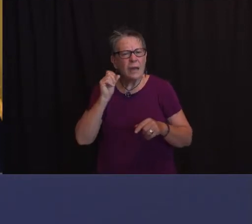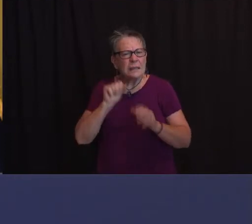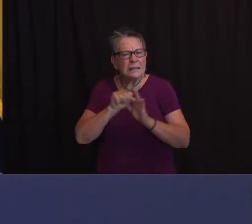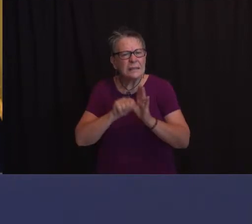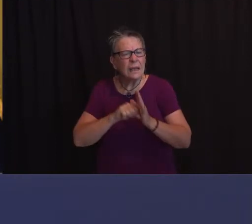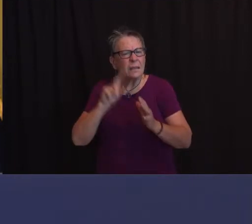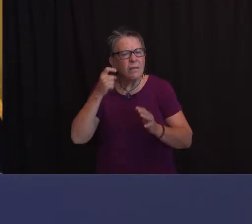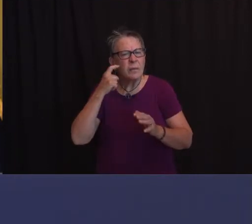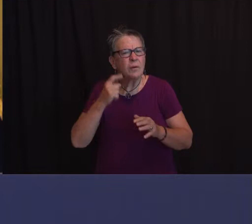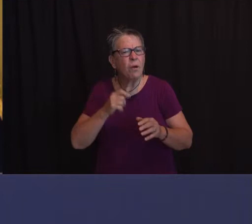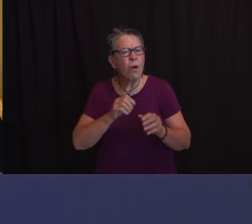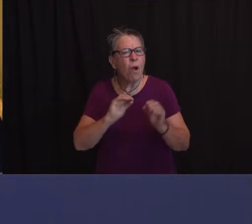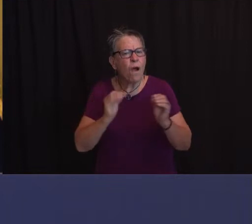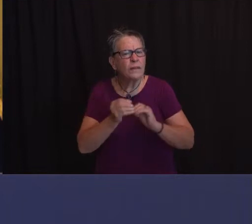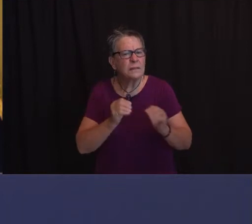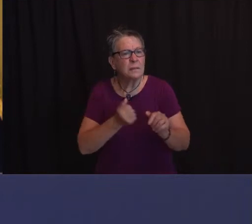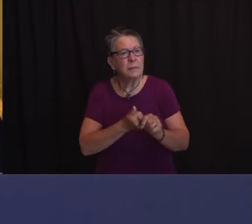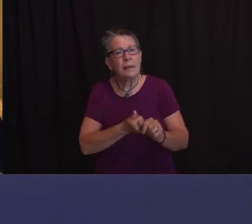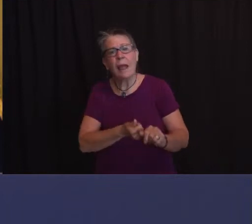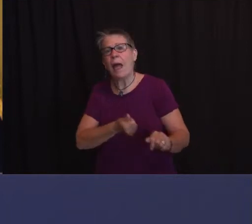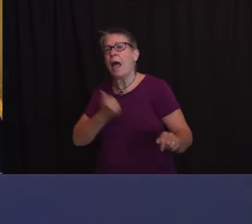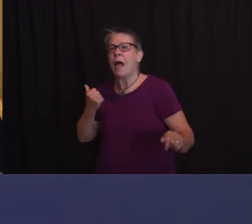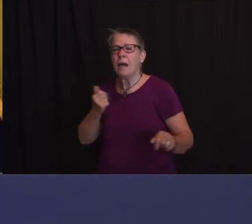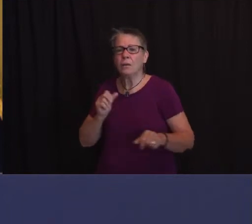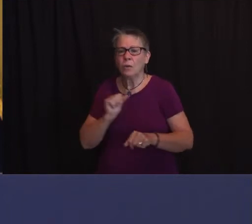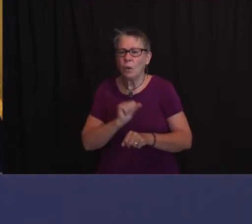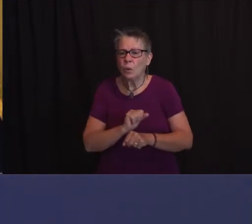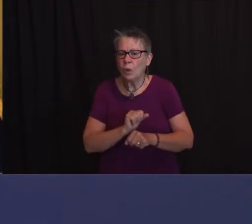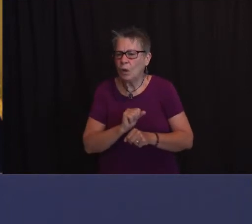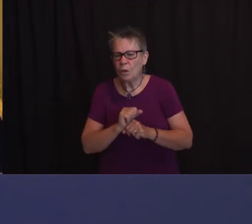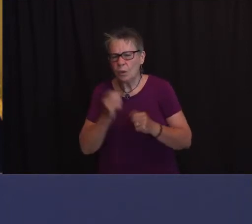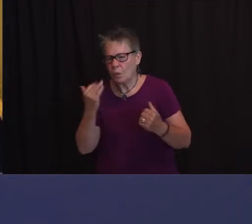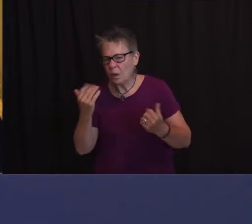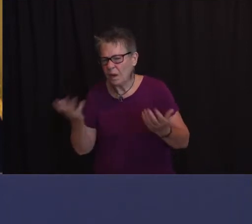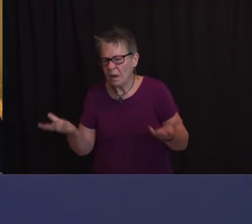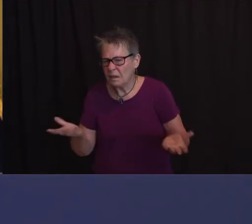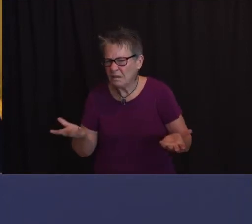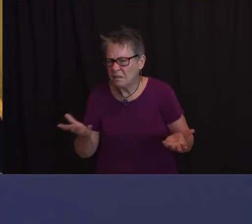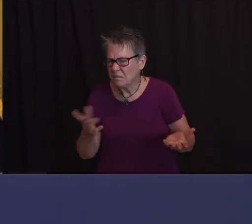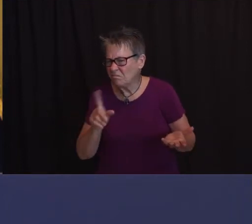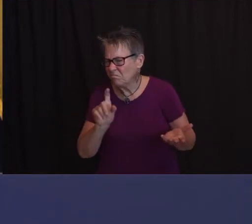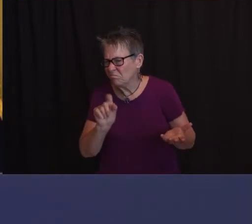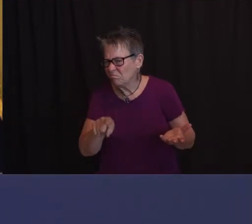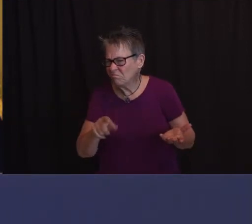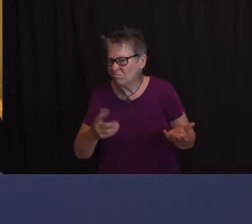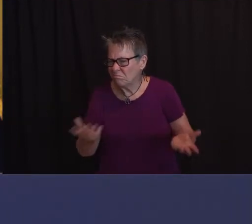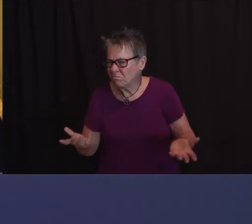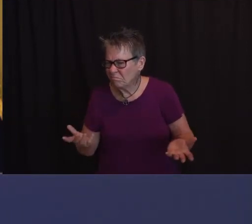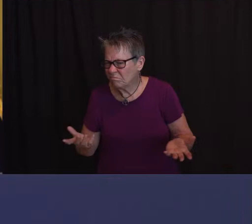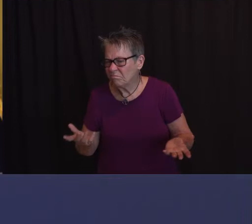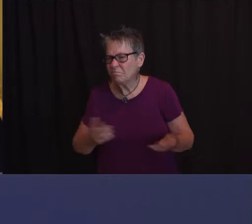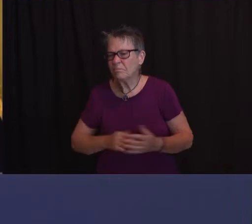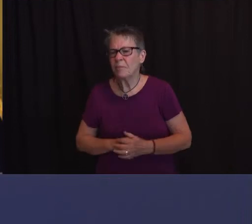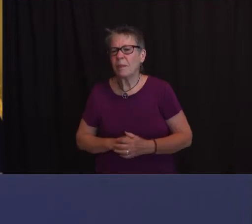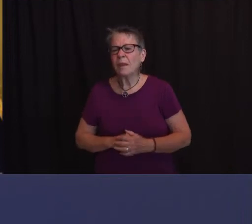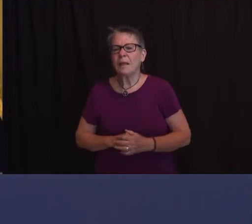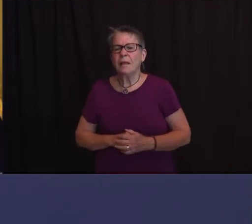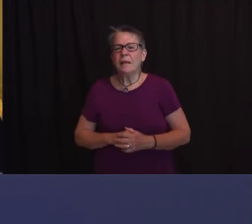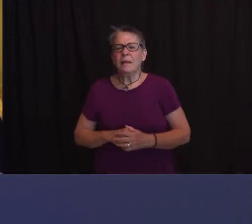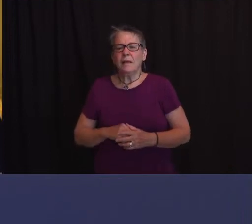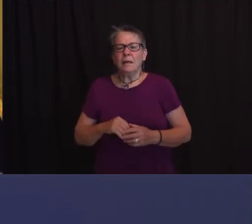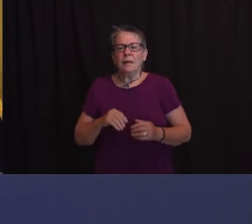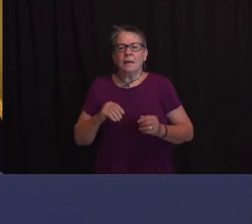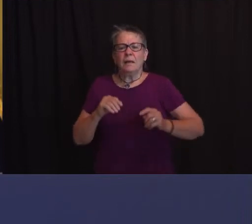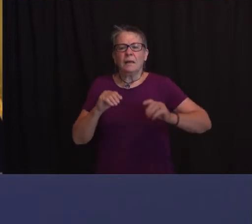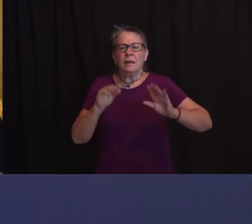the entire rest of the world in the private sector? Thank you. Okay, thank you. I'll take the last one first. I don't know that